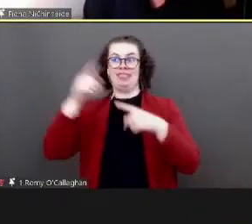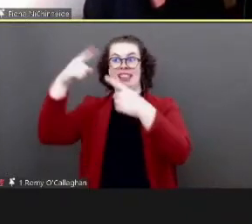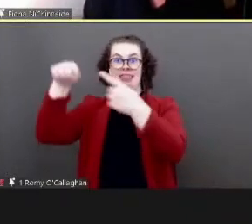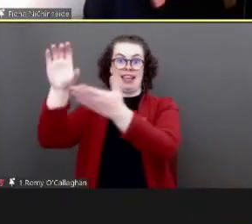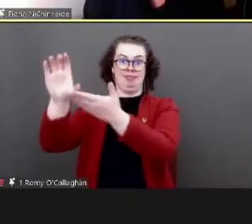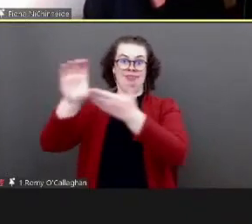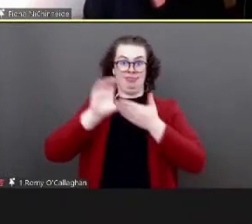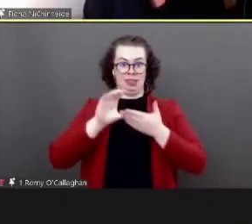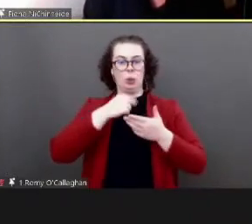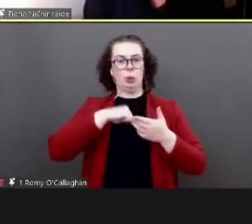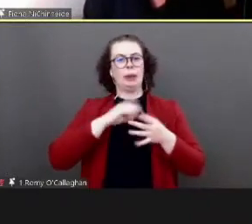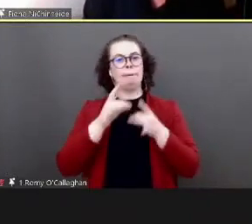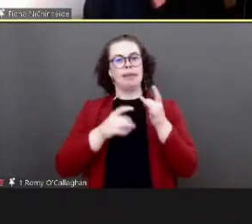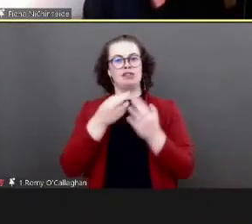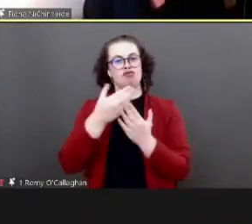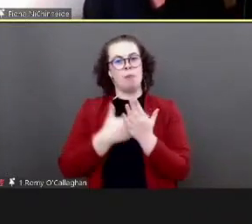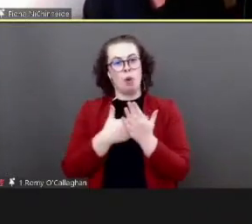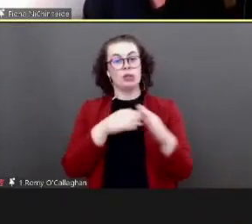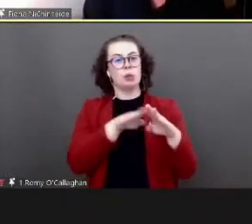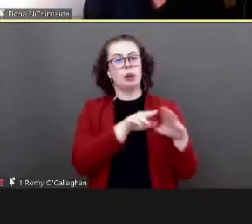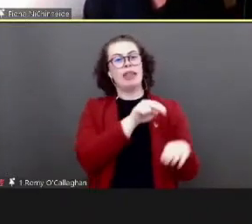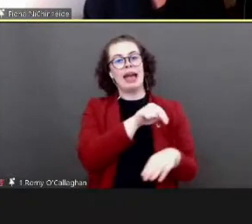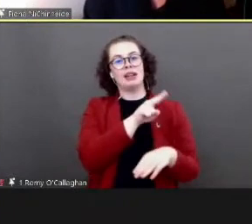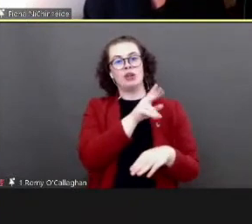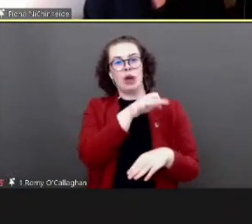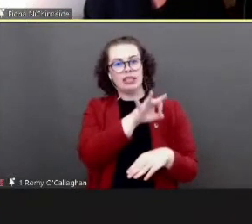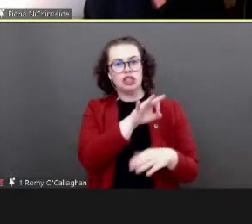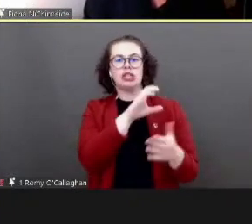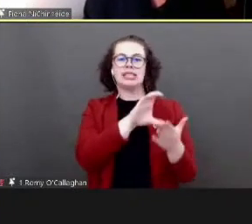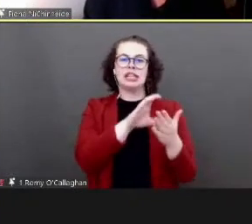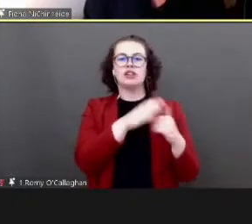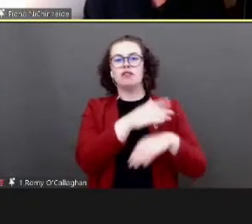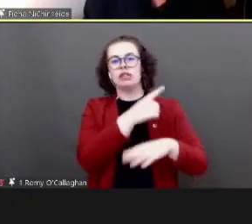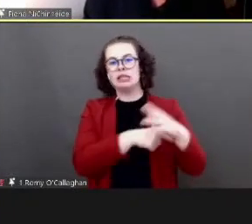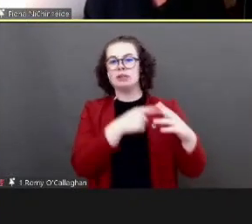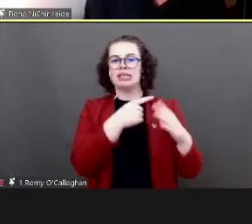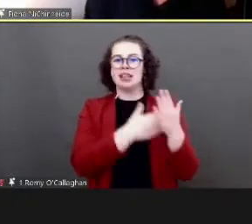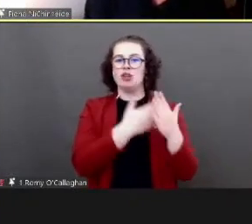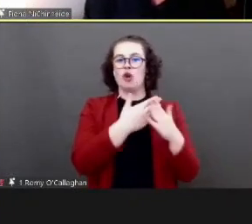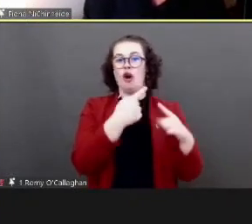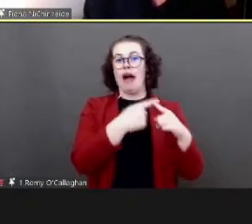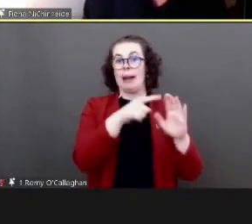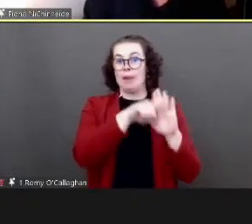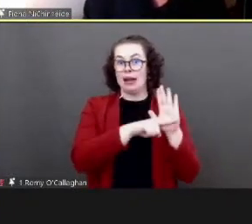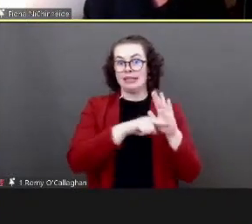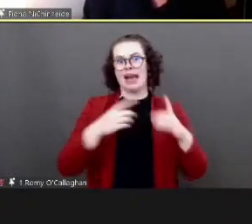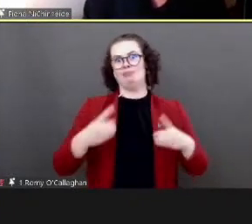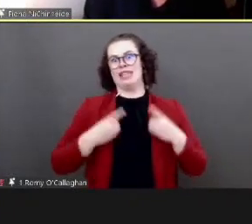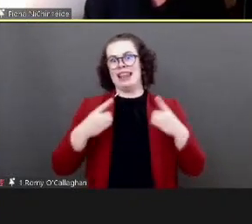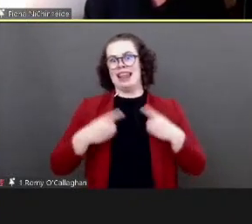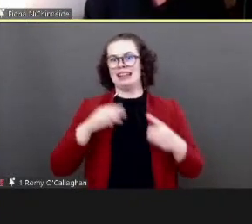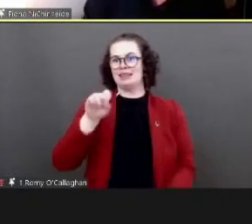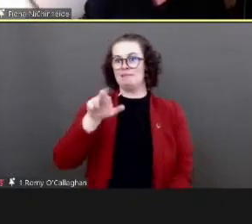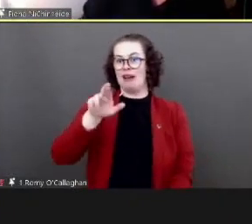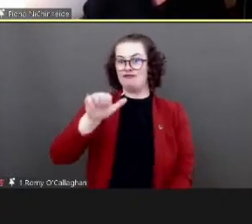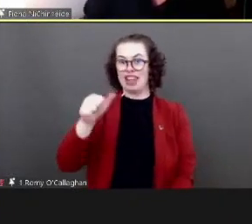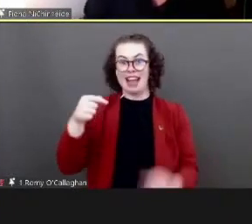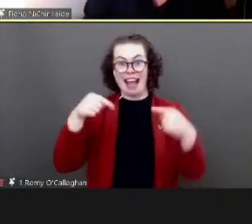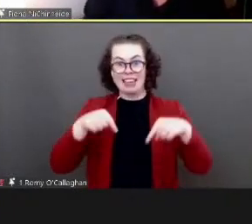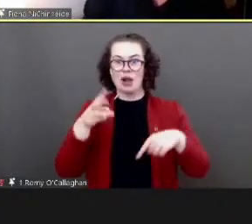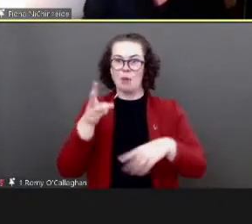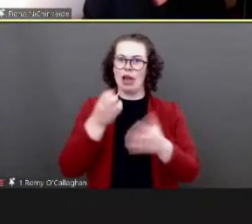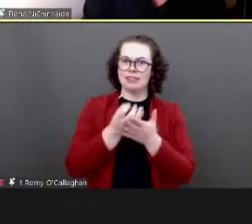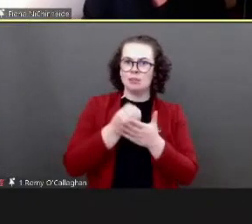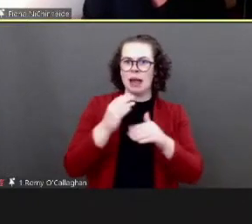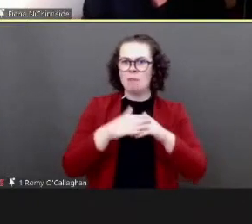the National NUIG Centre for Disability Law and Policy. And I'm delighted that Maria will present their findings